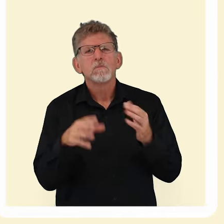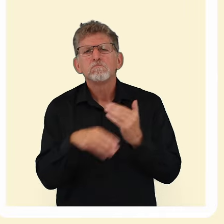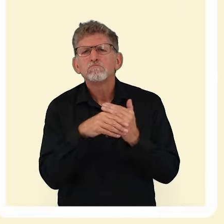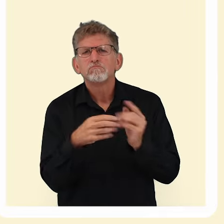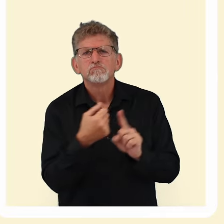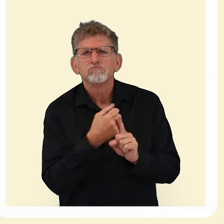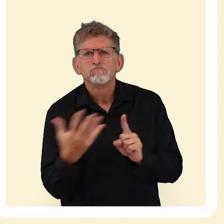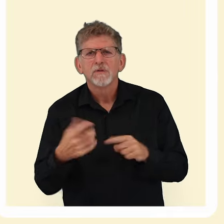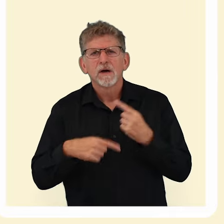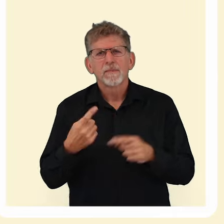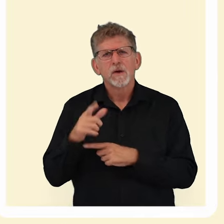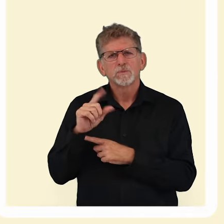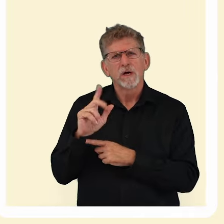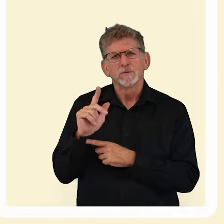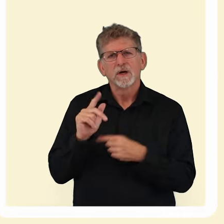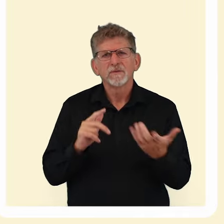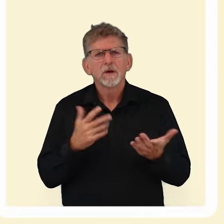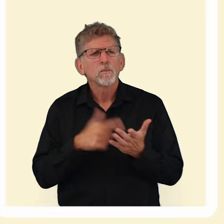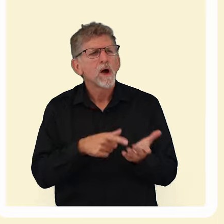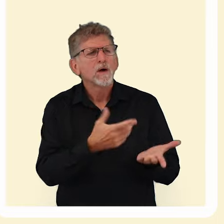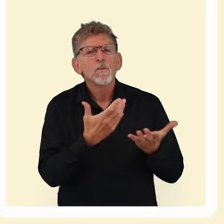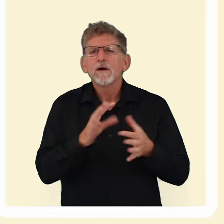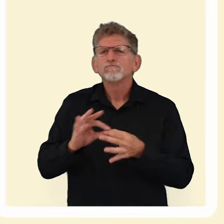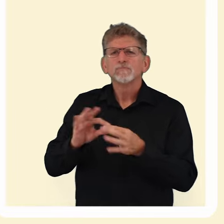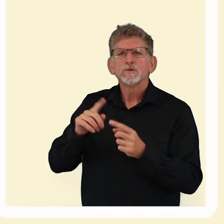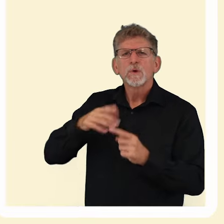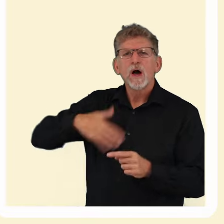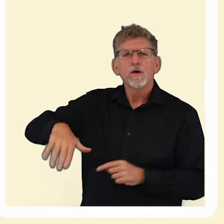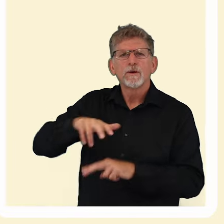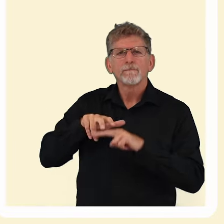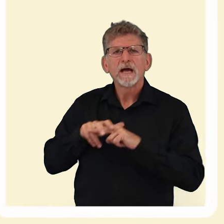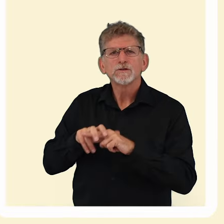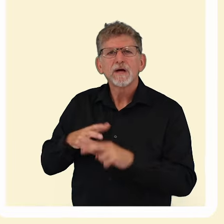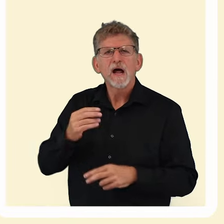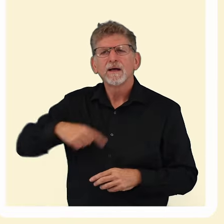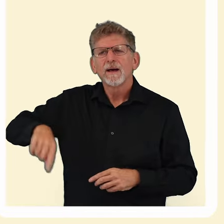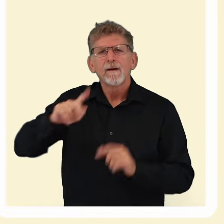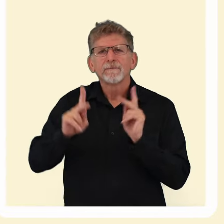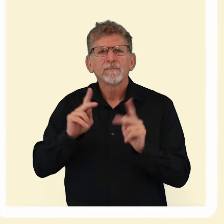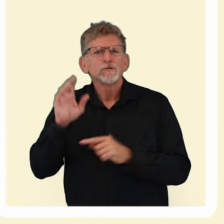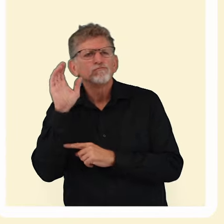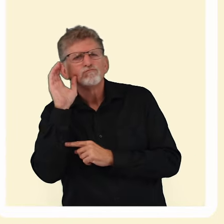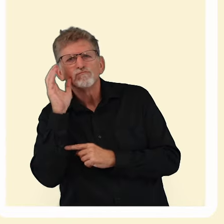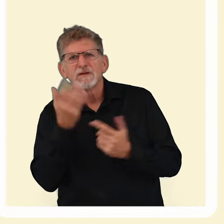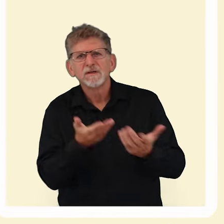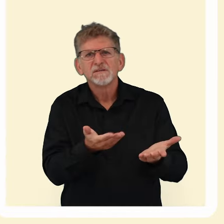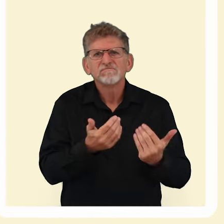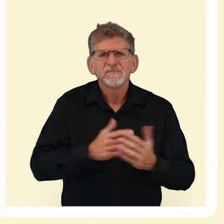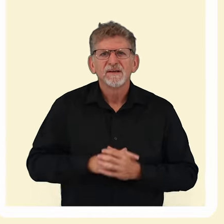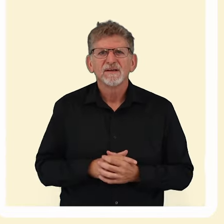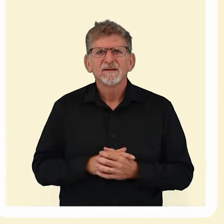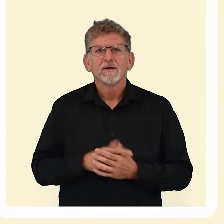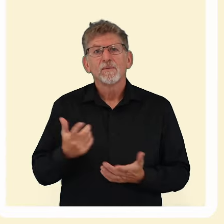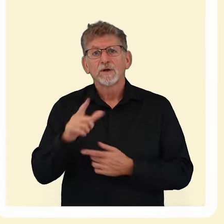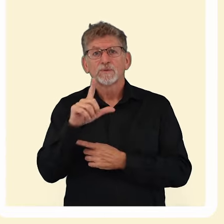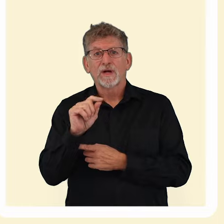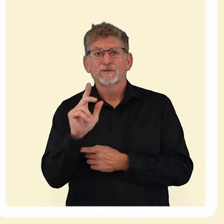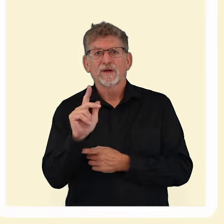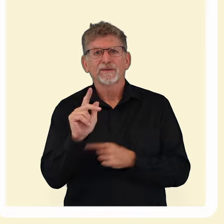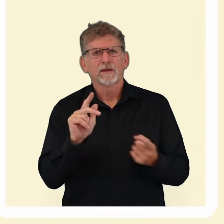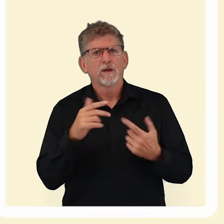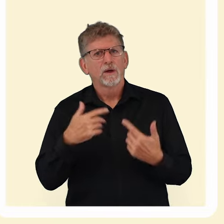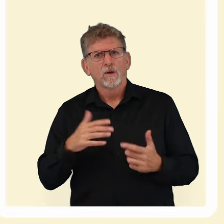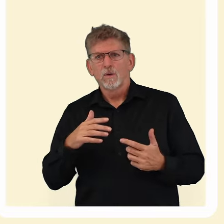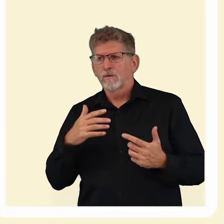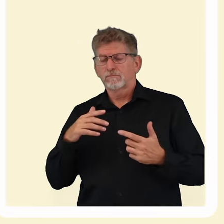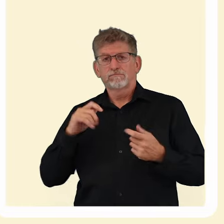to us to take away? Well, 2023 was pivotal for Via Rail because we started modernizing the company,